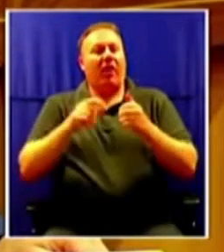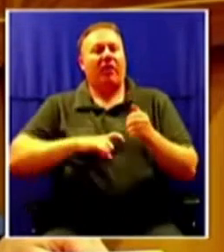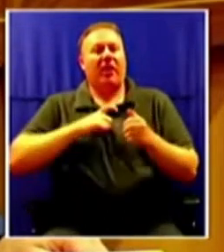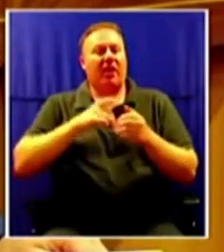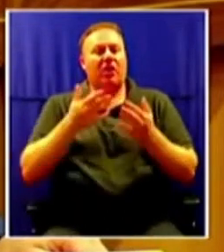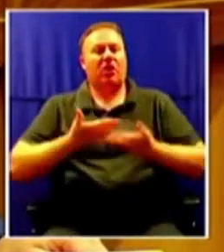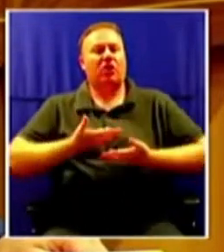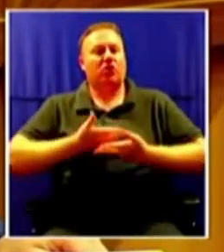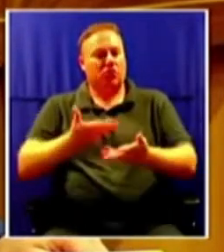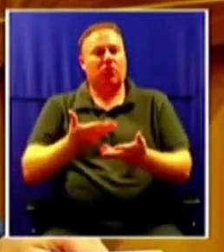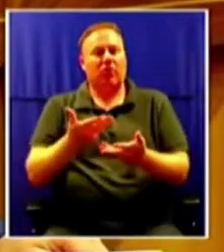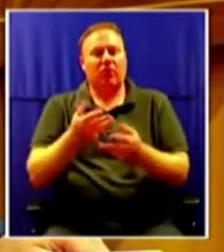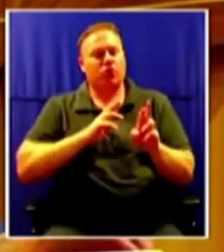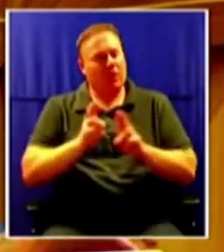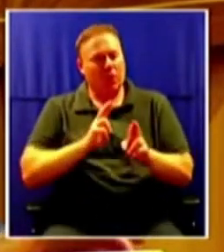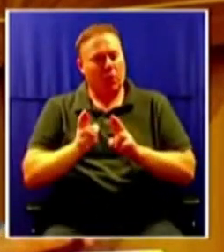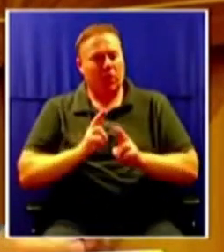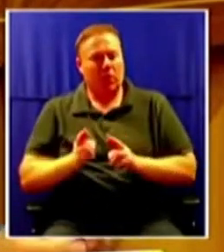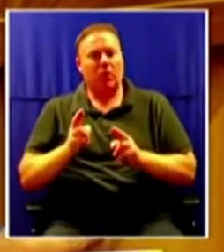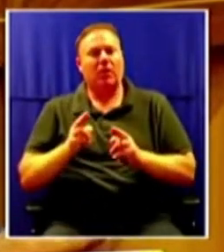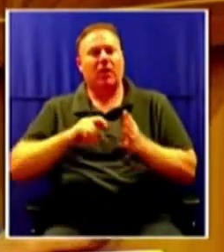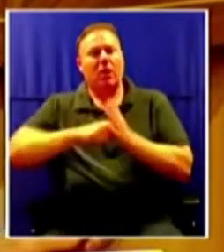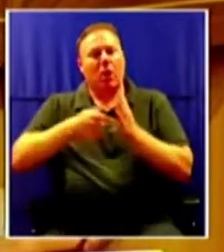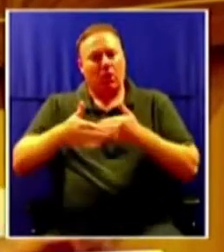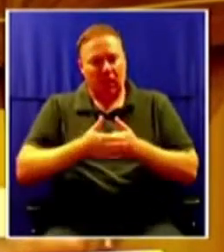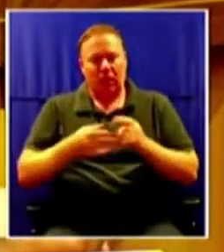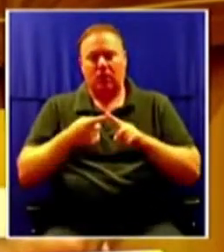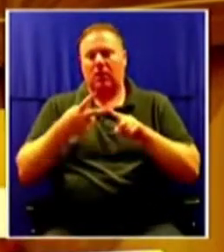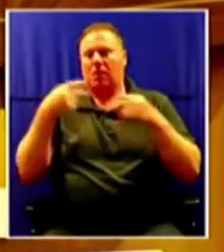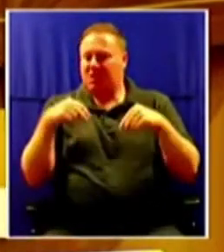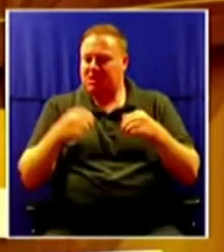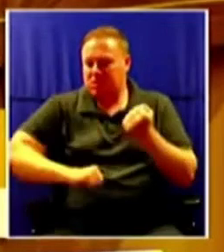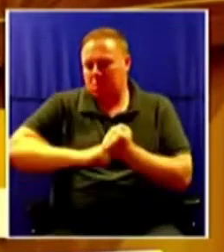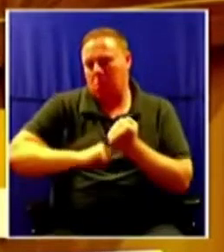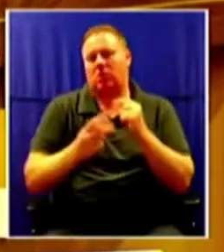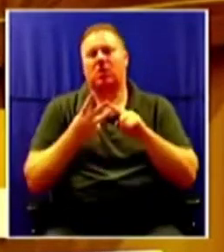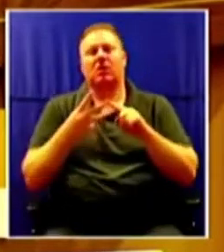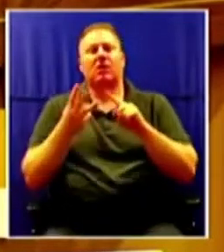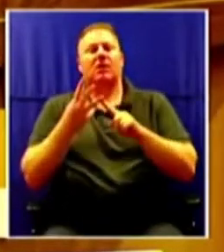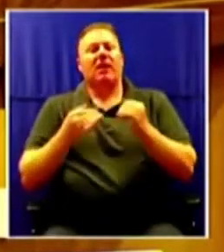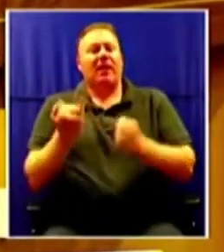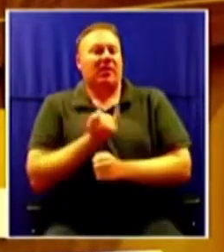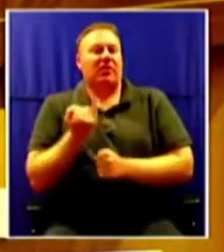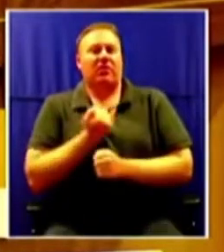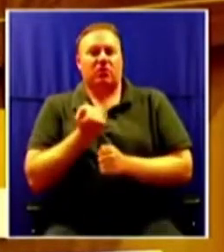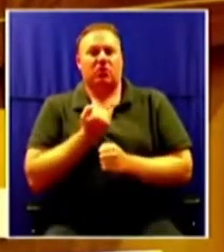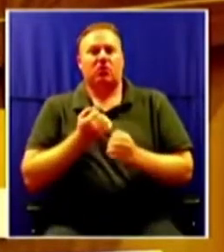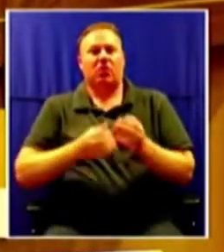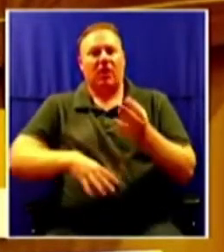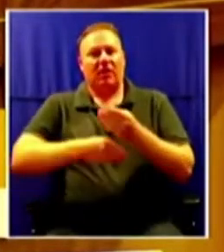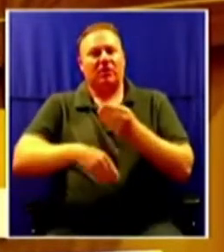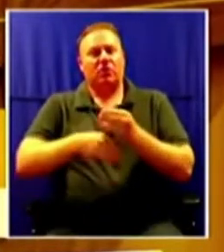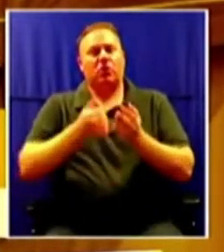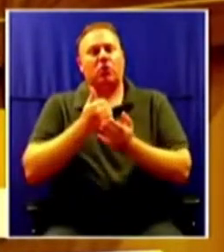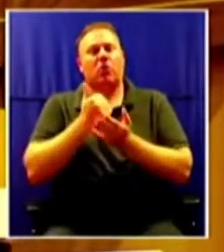ready during the hard lockdown, that businesses would be supported, and individuals would have a safety net through additional support from